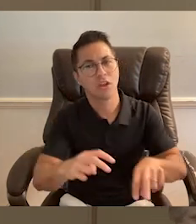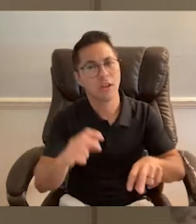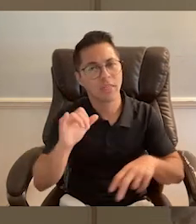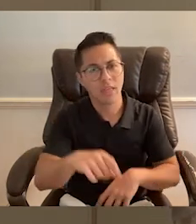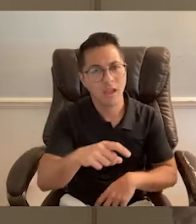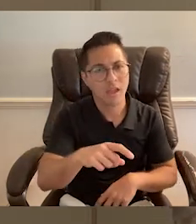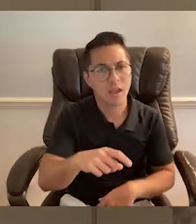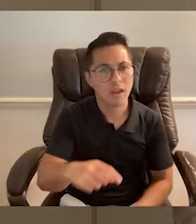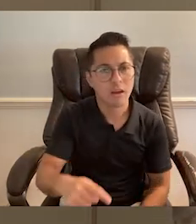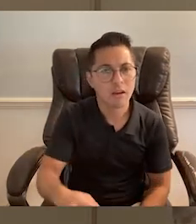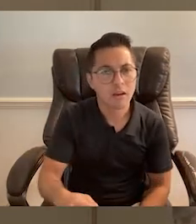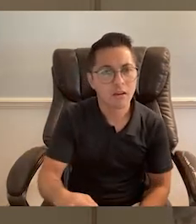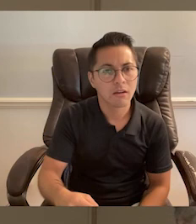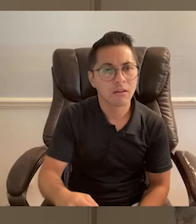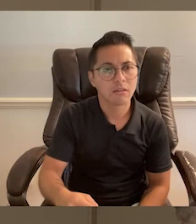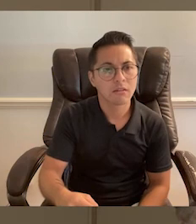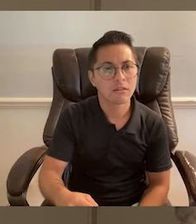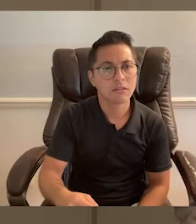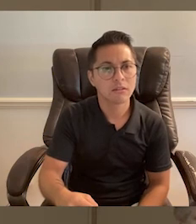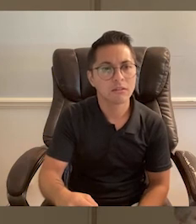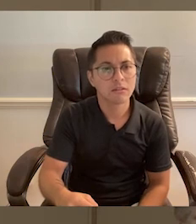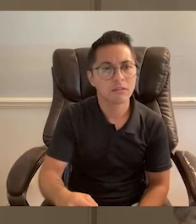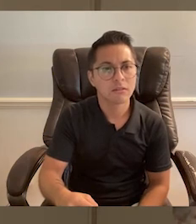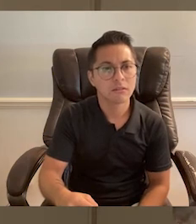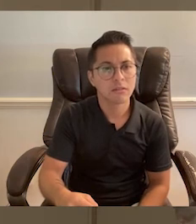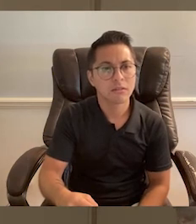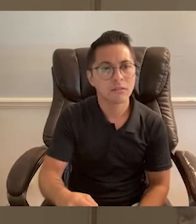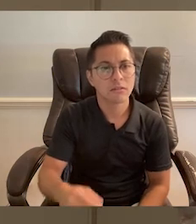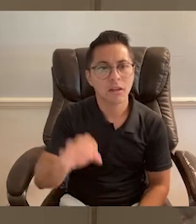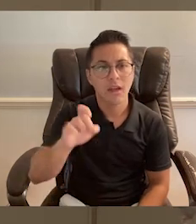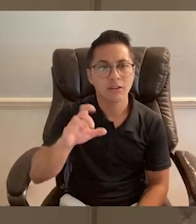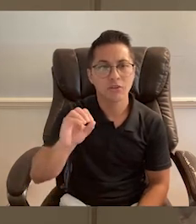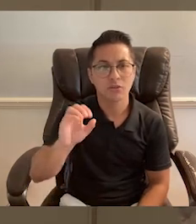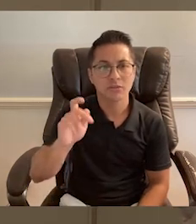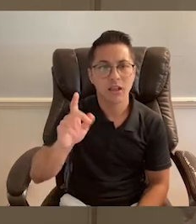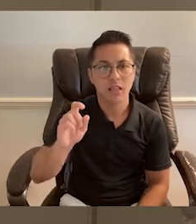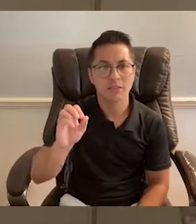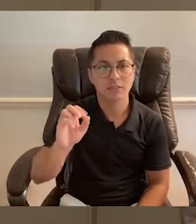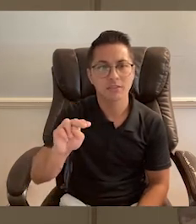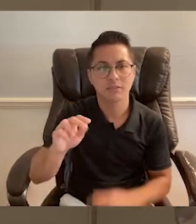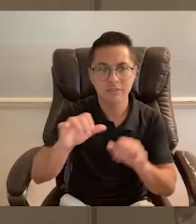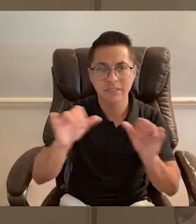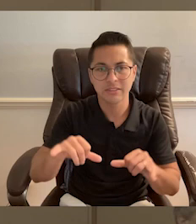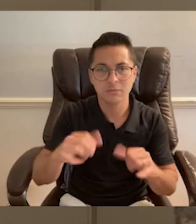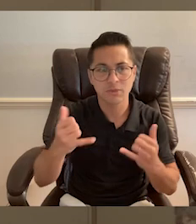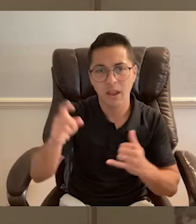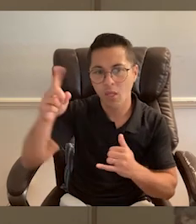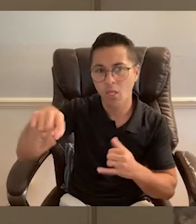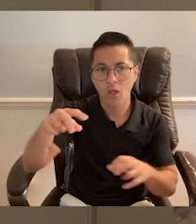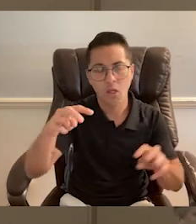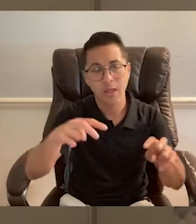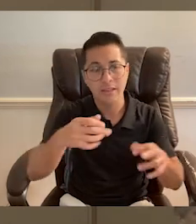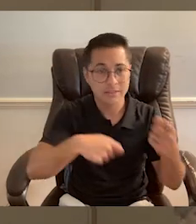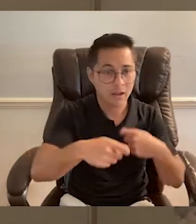but the sensors will alert you before things go a little bit out of control. So they're working on this. I don't know how far they